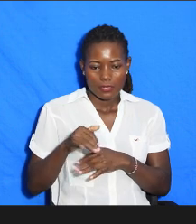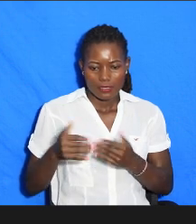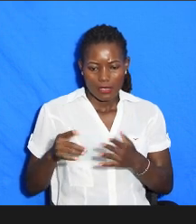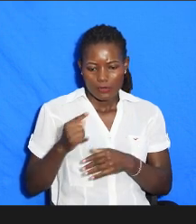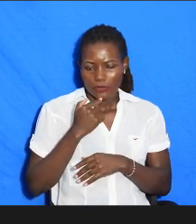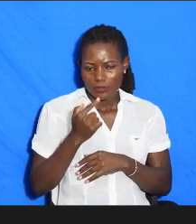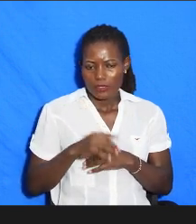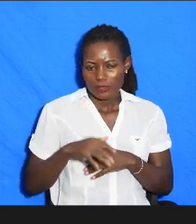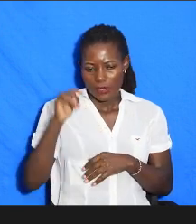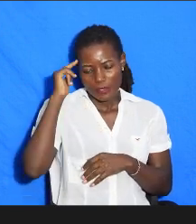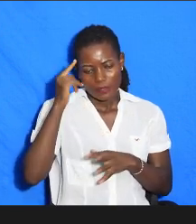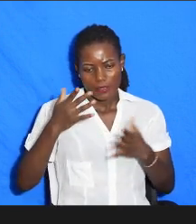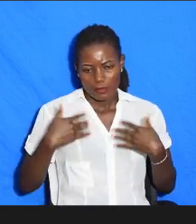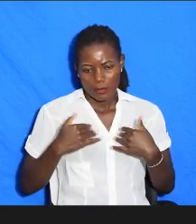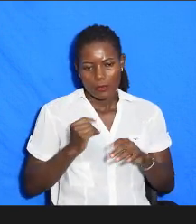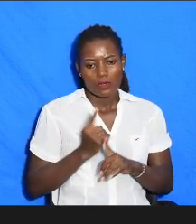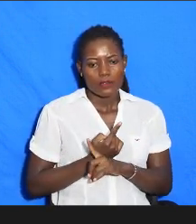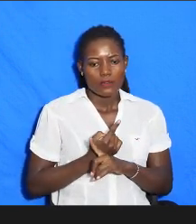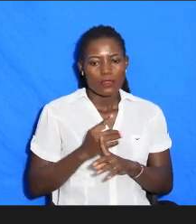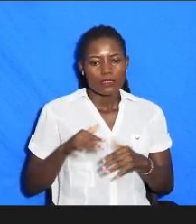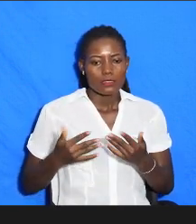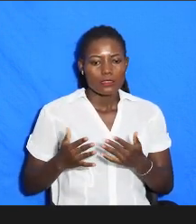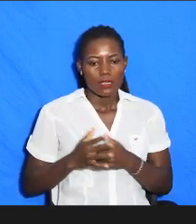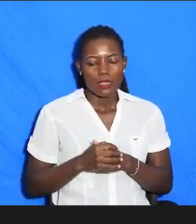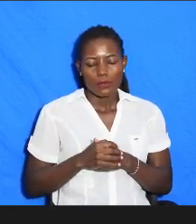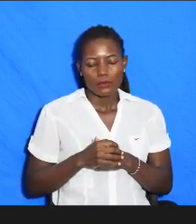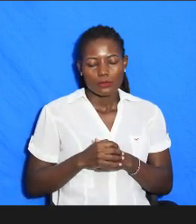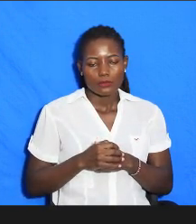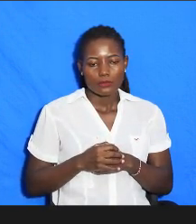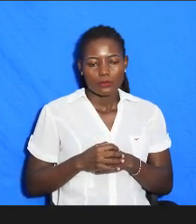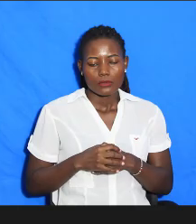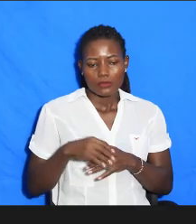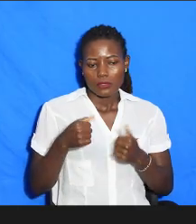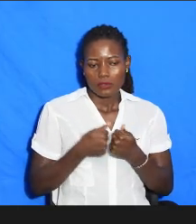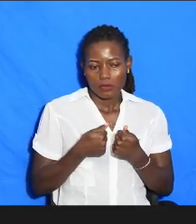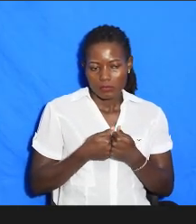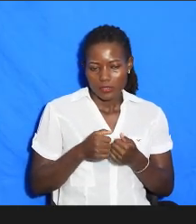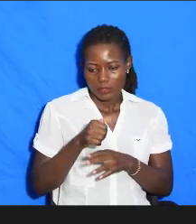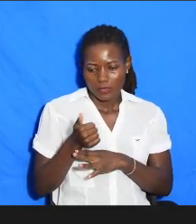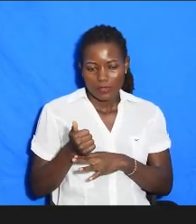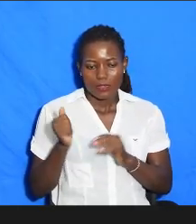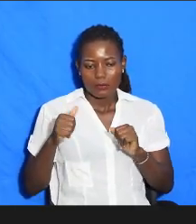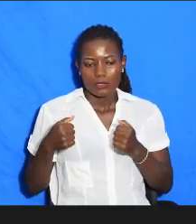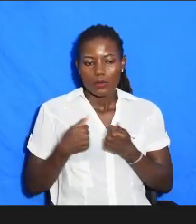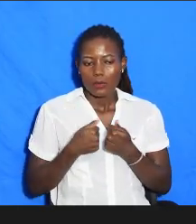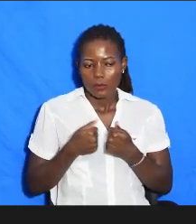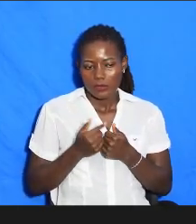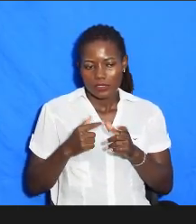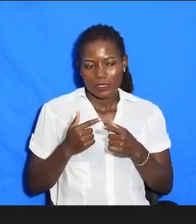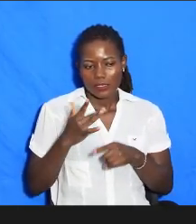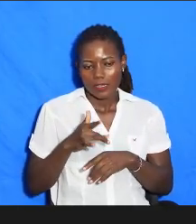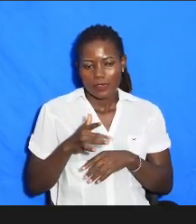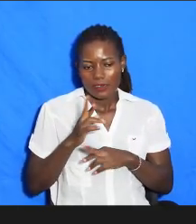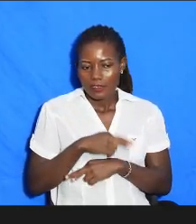think people are different with how they respond towards races. There are people who will race well and recover well, and they'll perform,